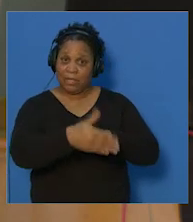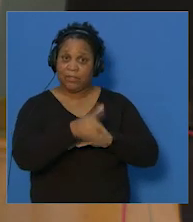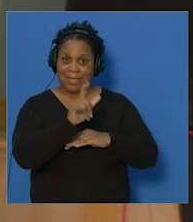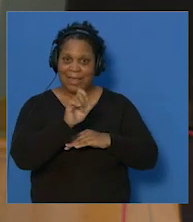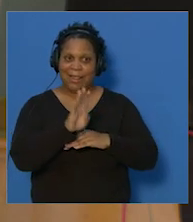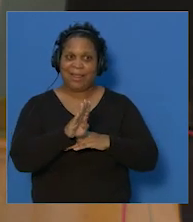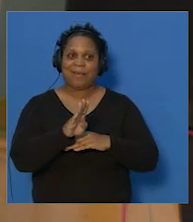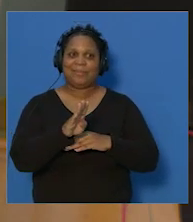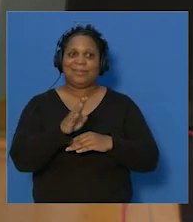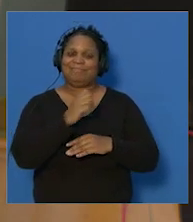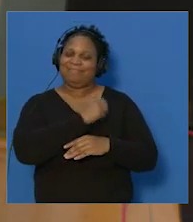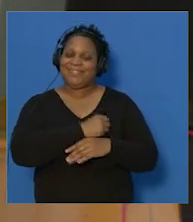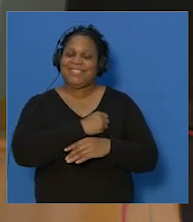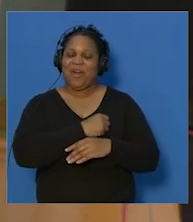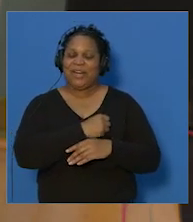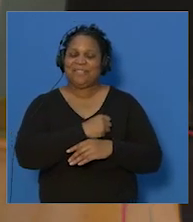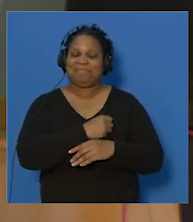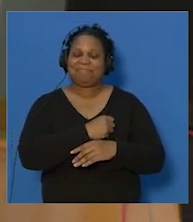saying Southside lab, I'm sorry,